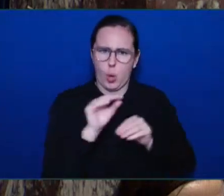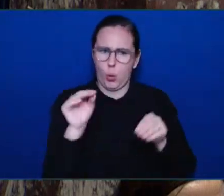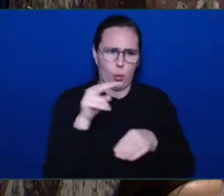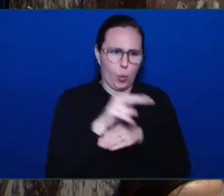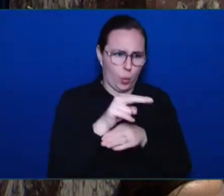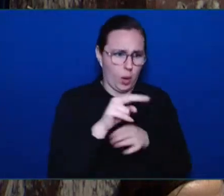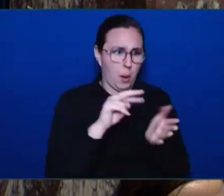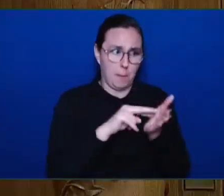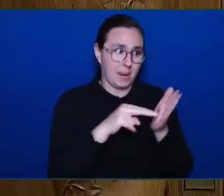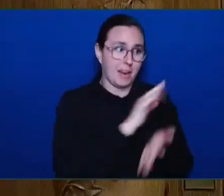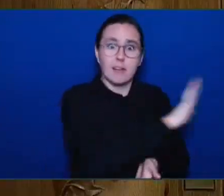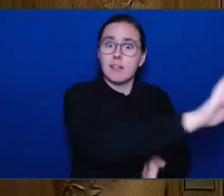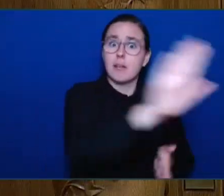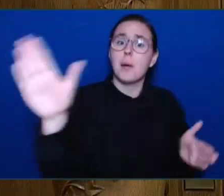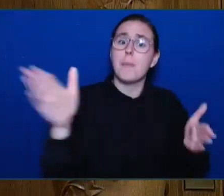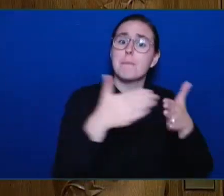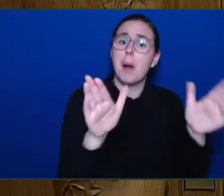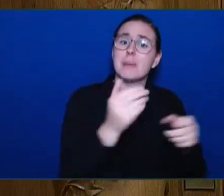quo?